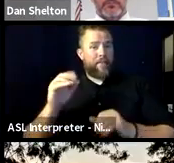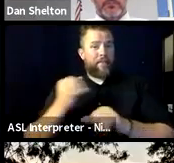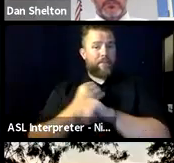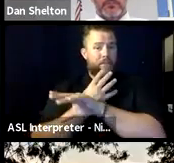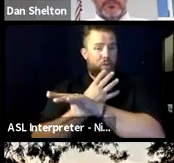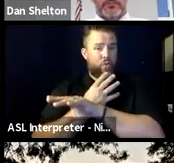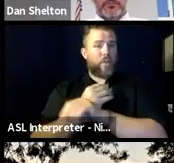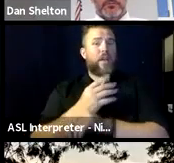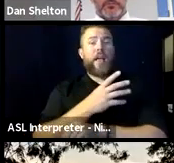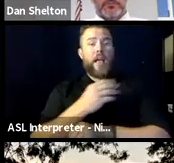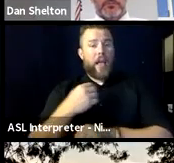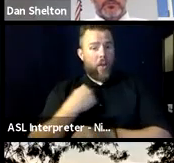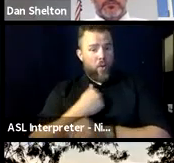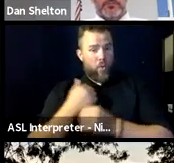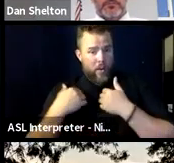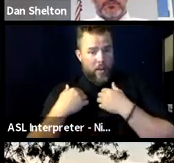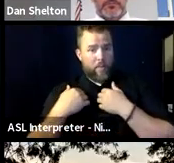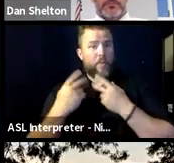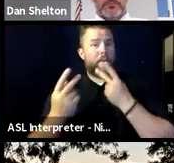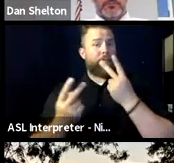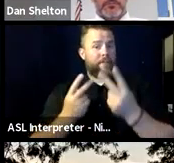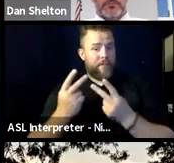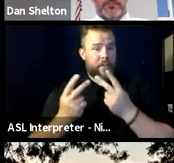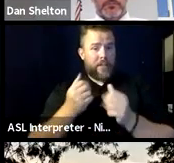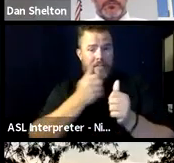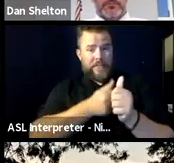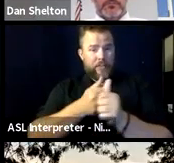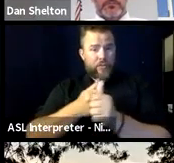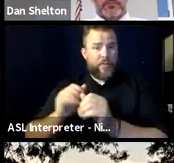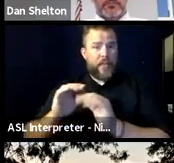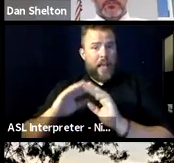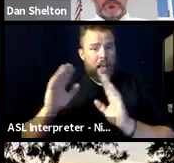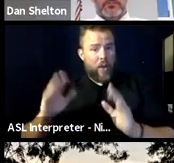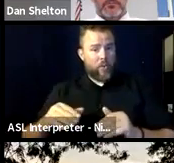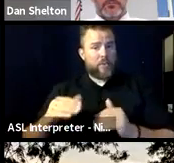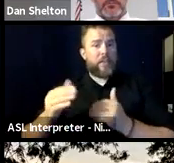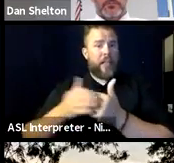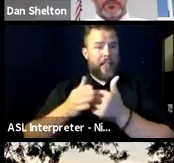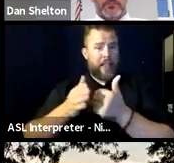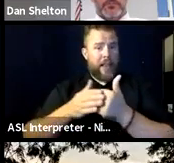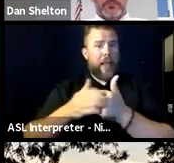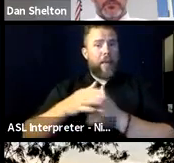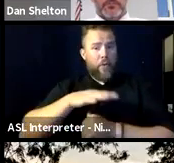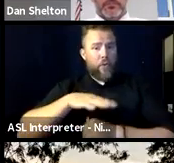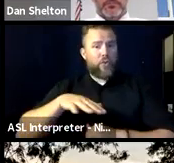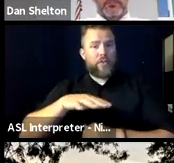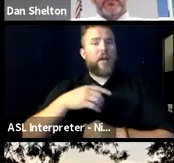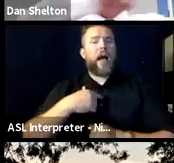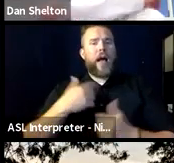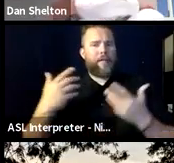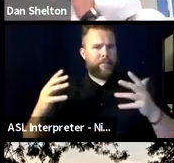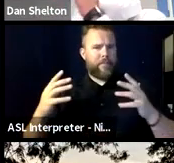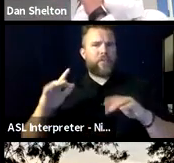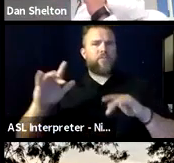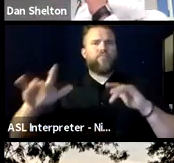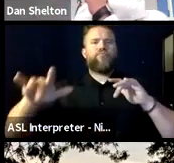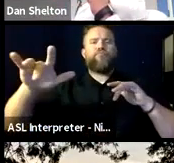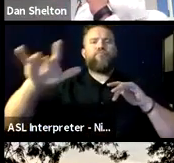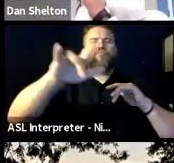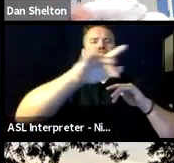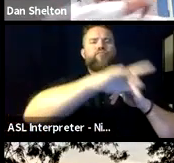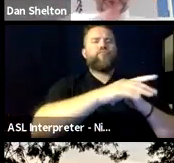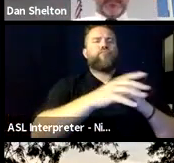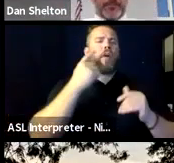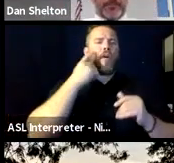or visit the neighborhood house. I visited the other community centers in the area, or we've also had